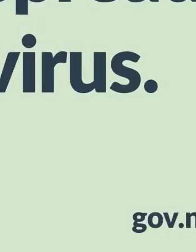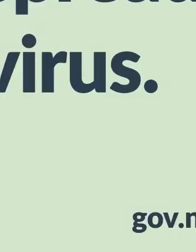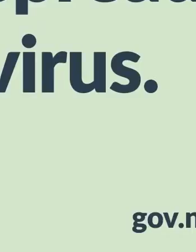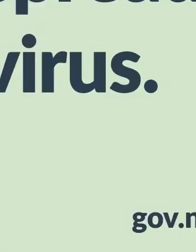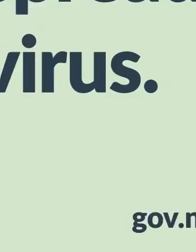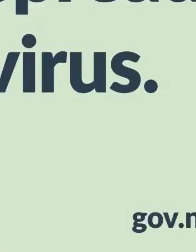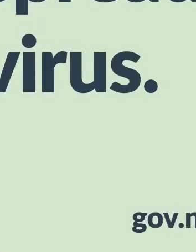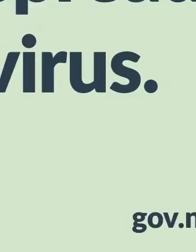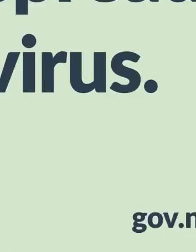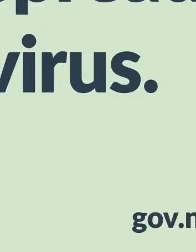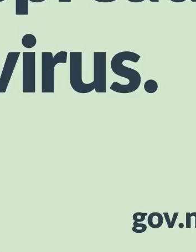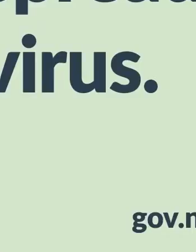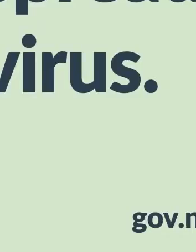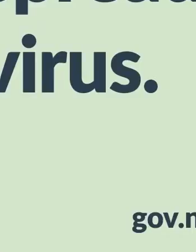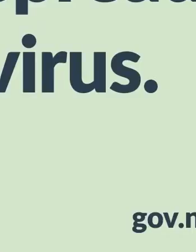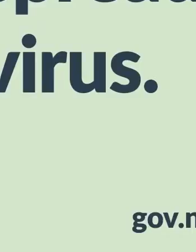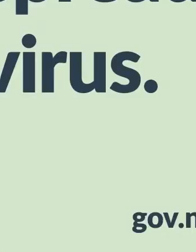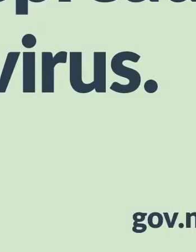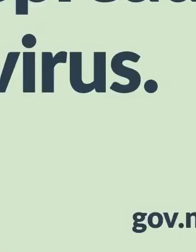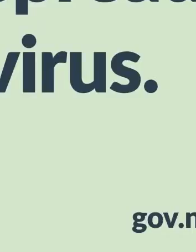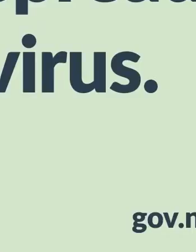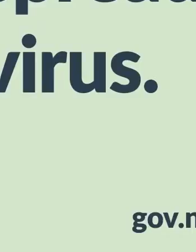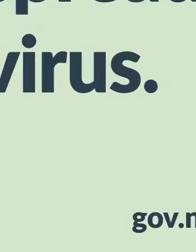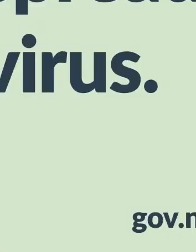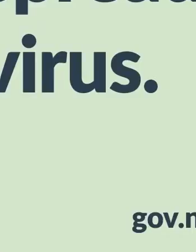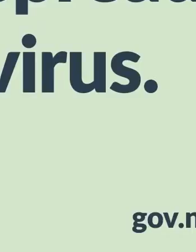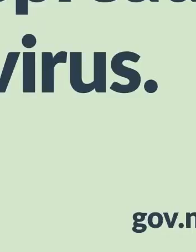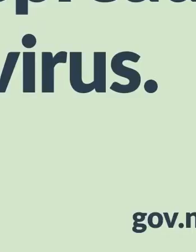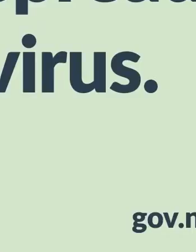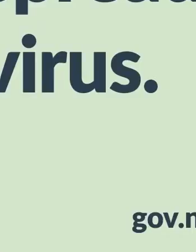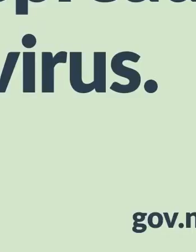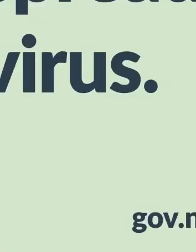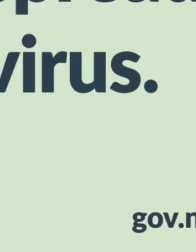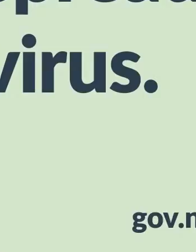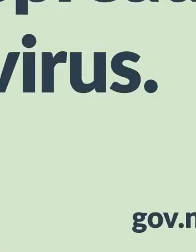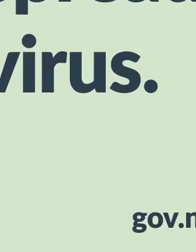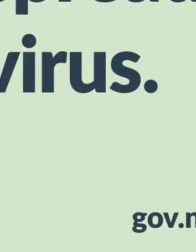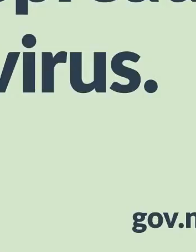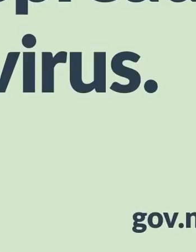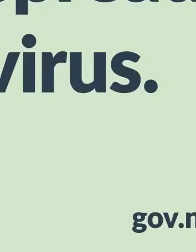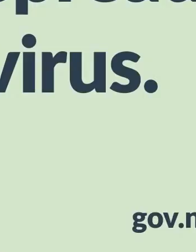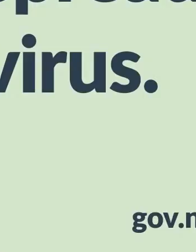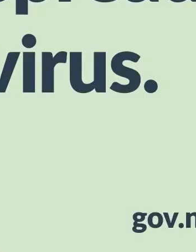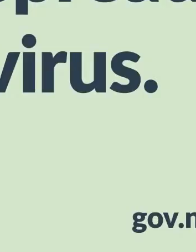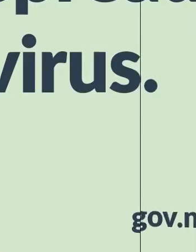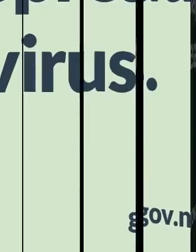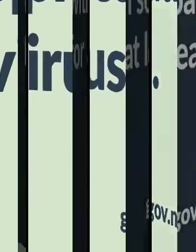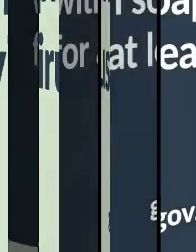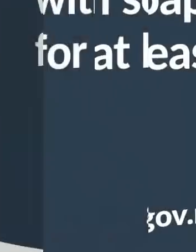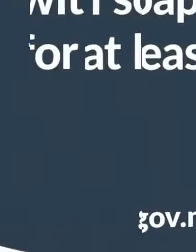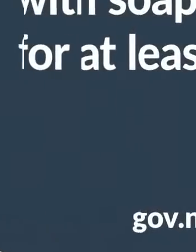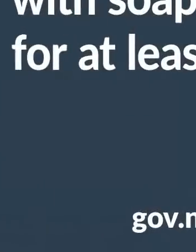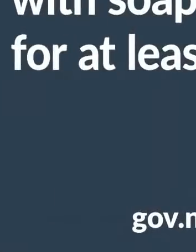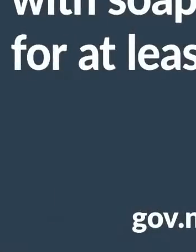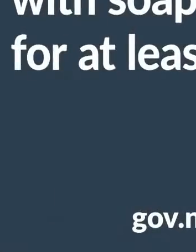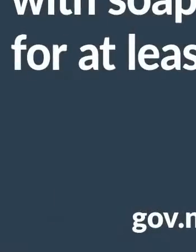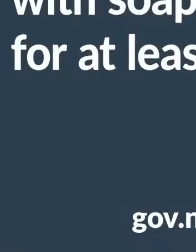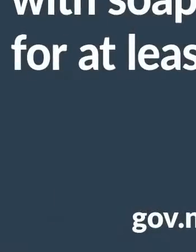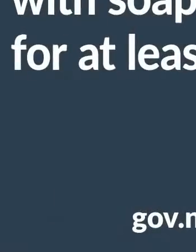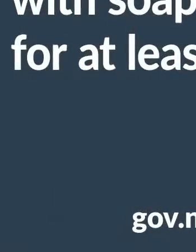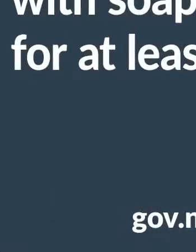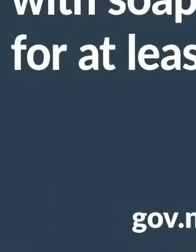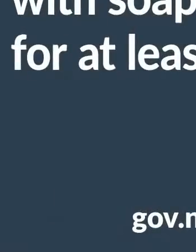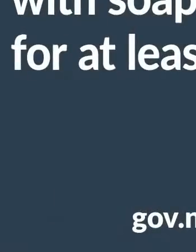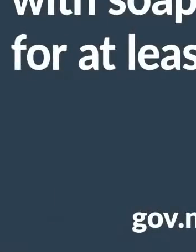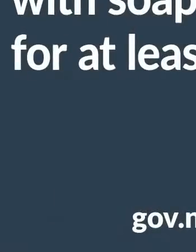Manager with the Department of Health and Community Services, and I will be the moderator for the question and answer session. For today's event, we are joined at the